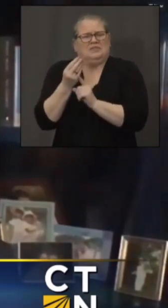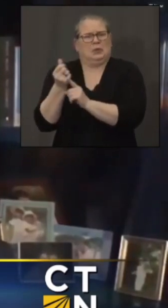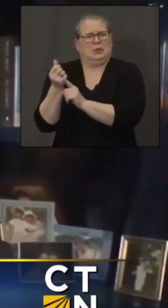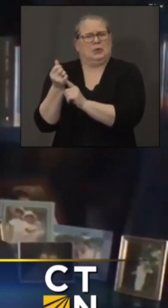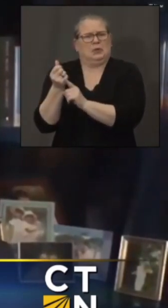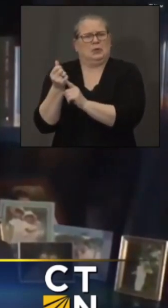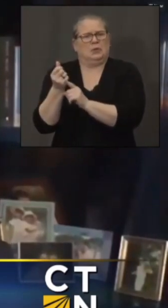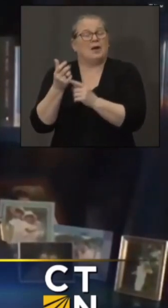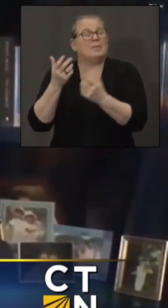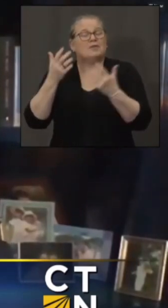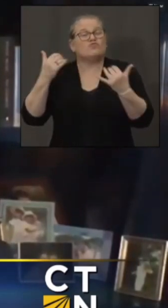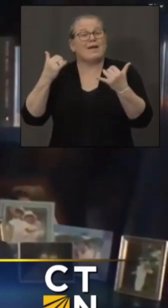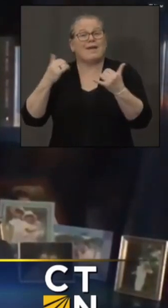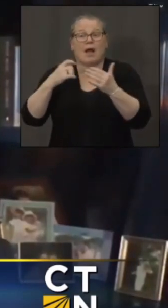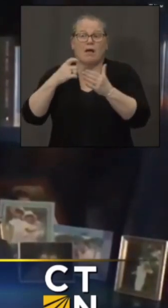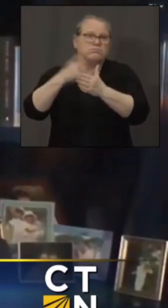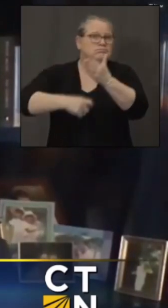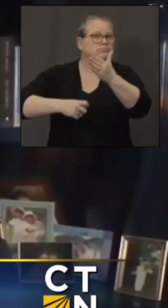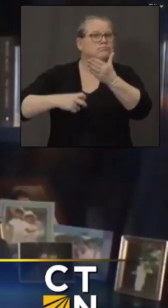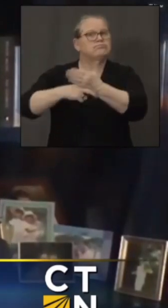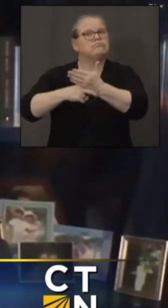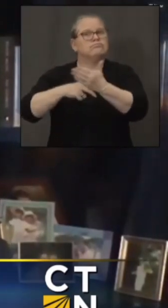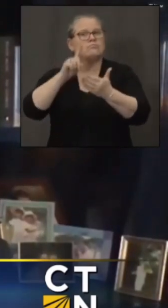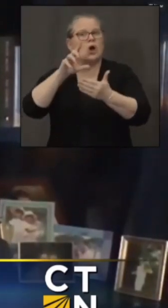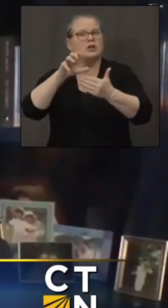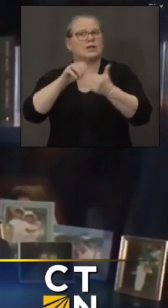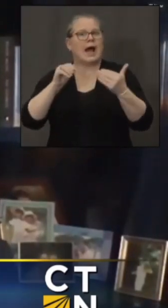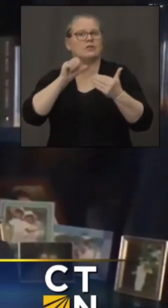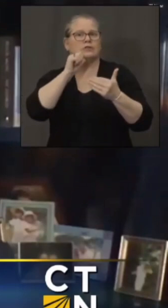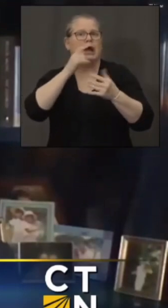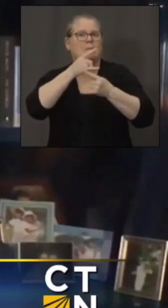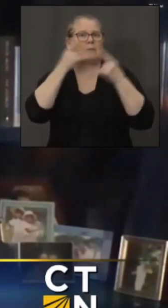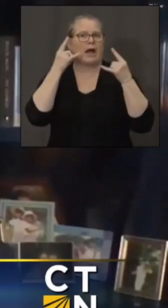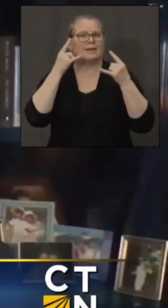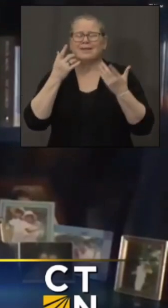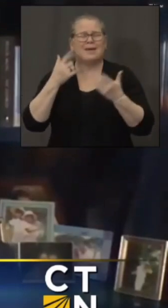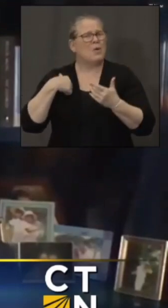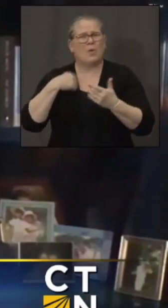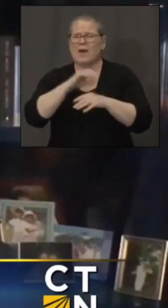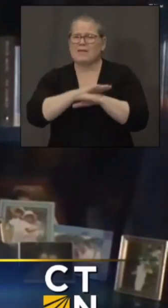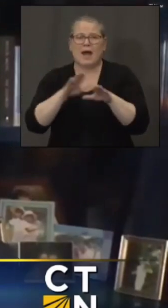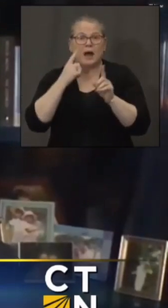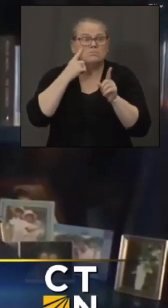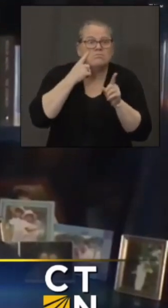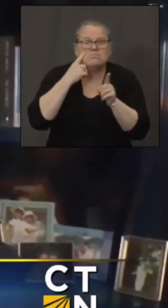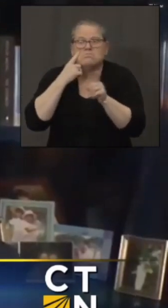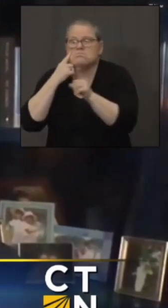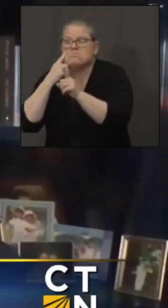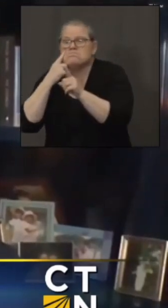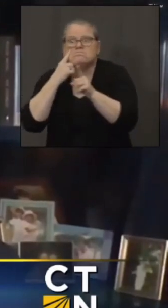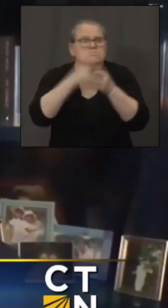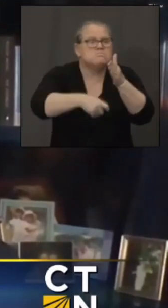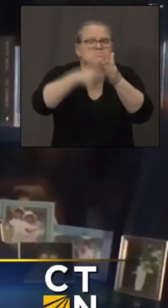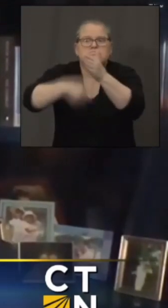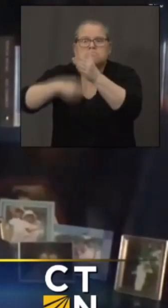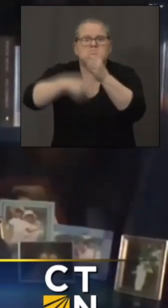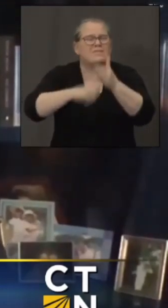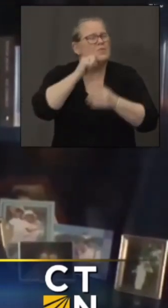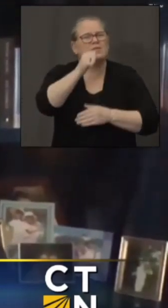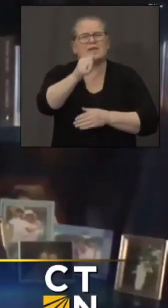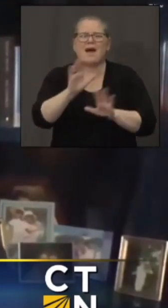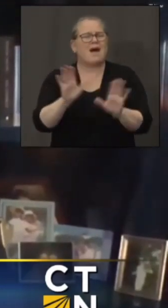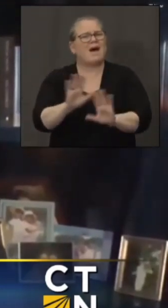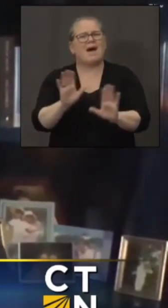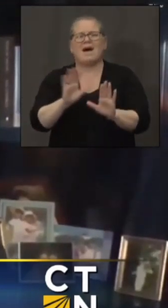a big number. We're not sitting there penalizing people. We're making people aware and alert and know there are consequences.